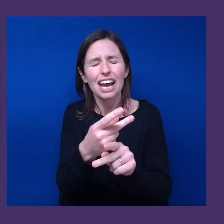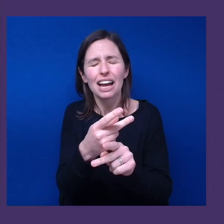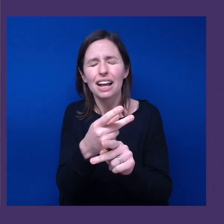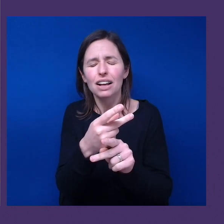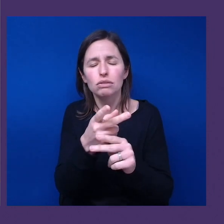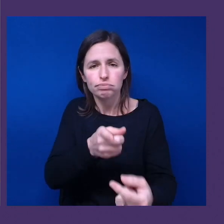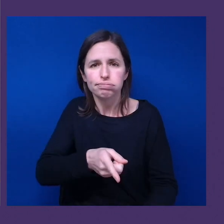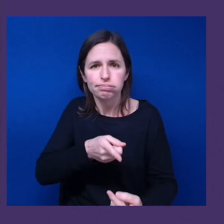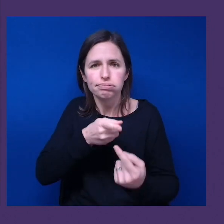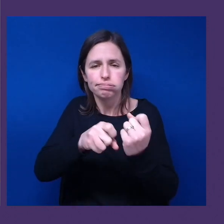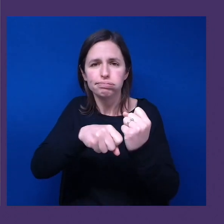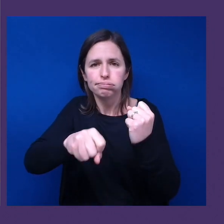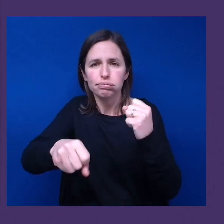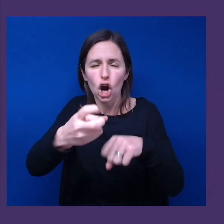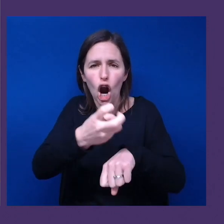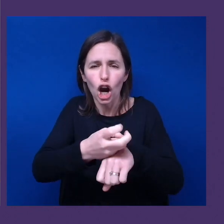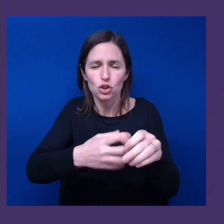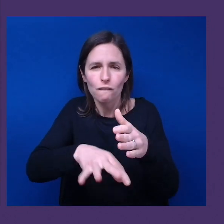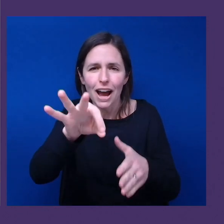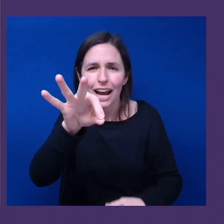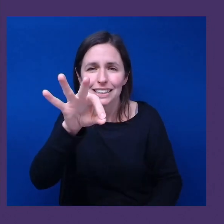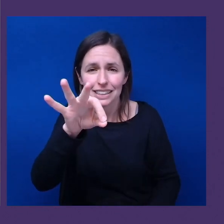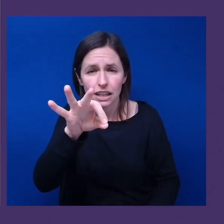you can eventually get to it,